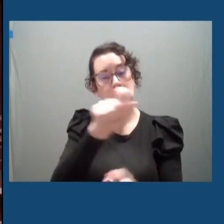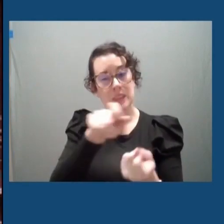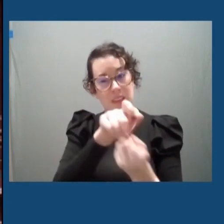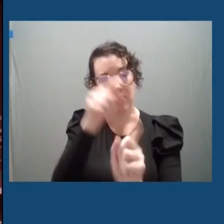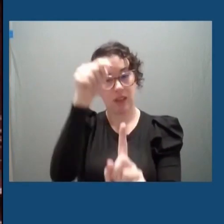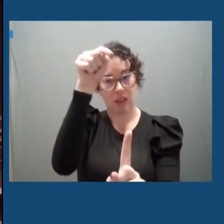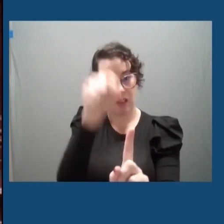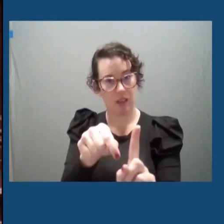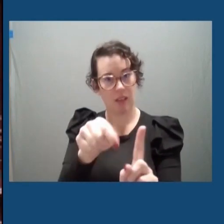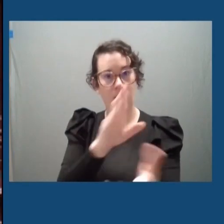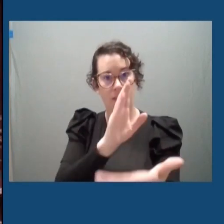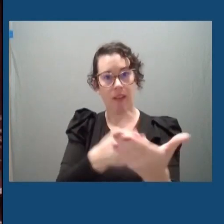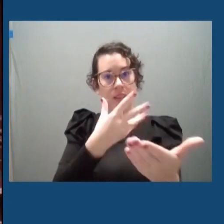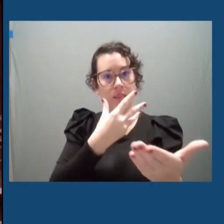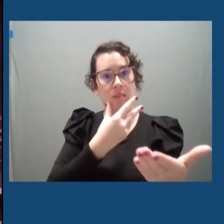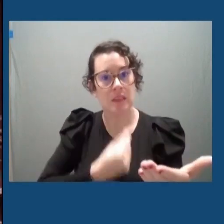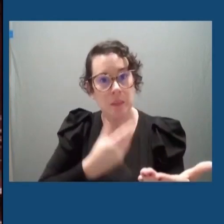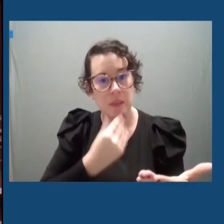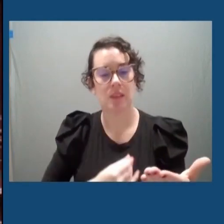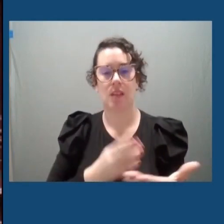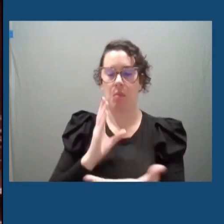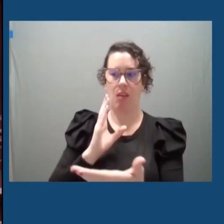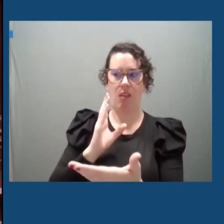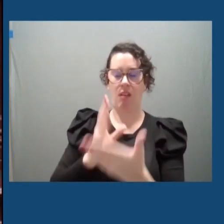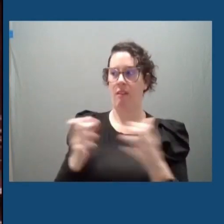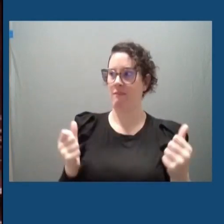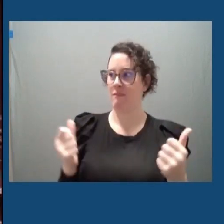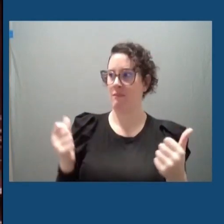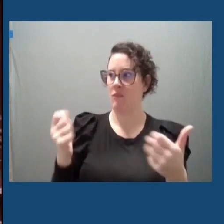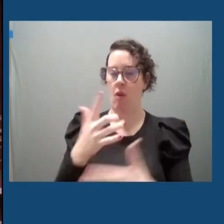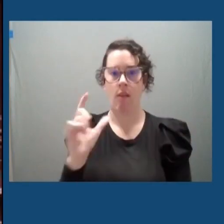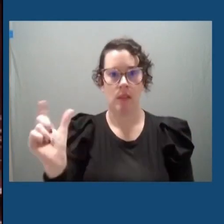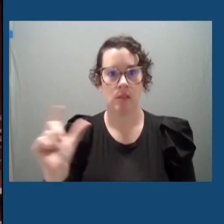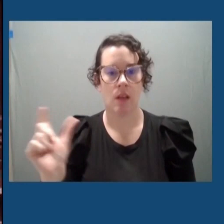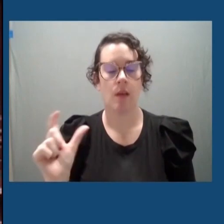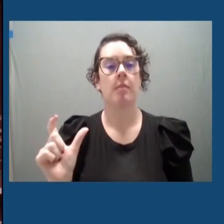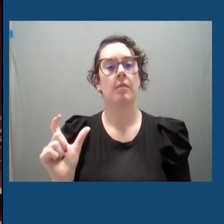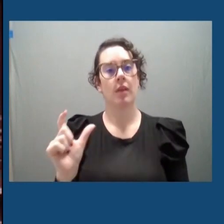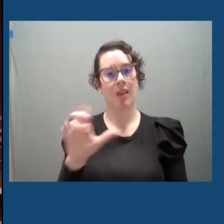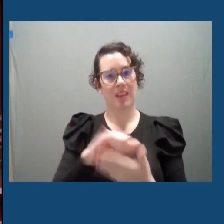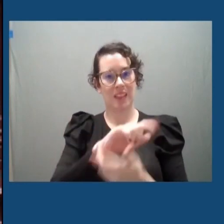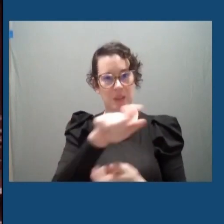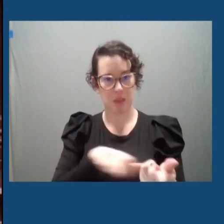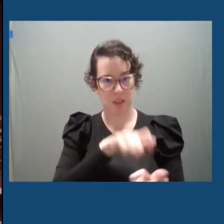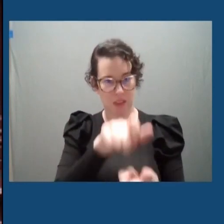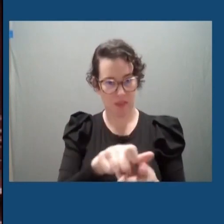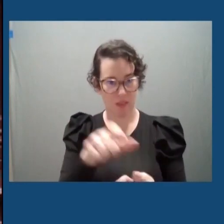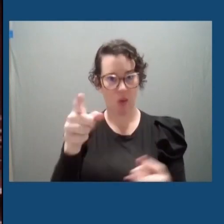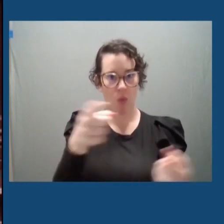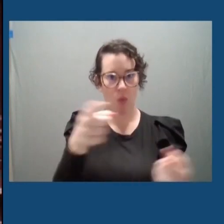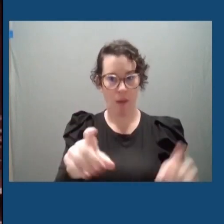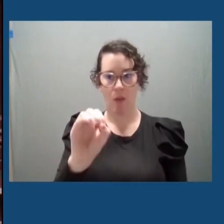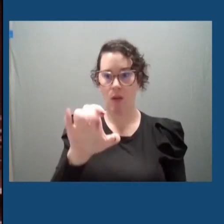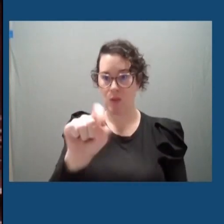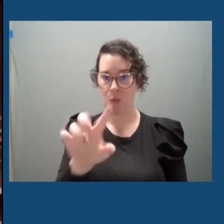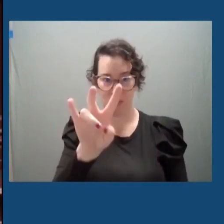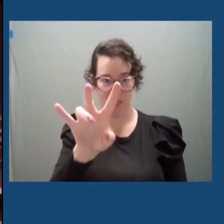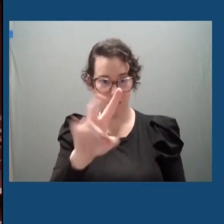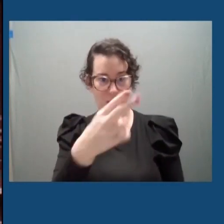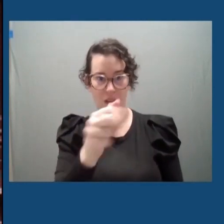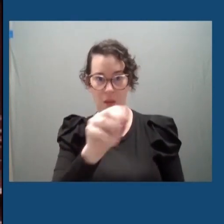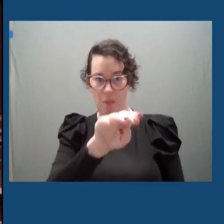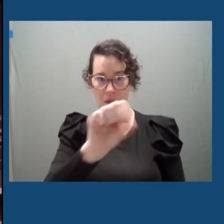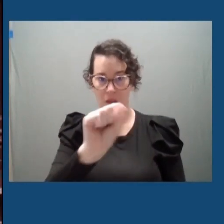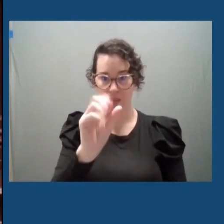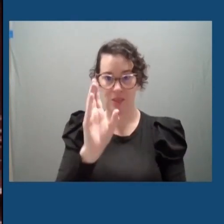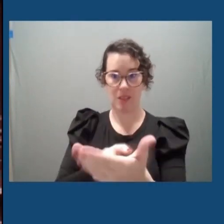and Islamophobia. Since the horrific attacks by Hamas against Israel on October 7th, there's been